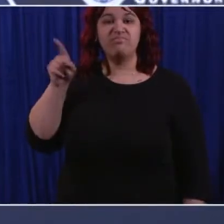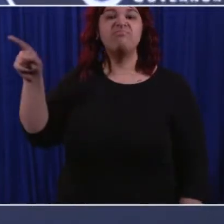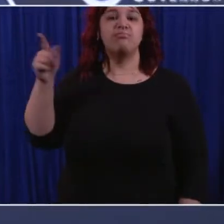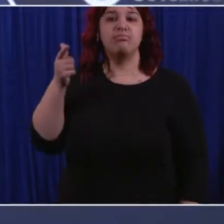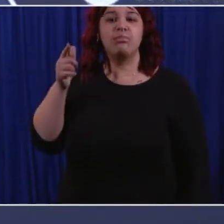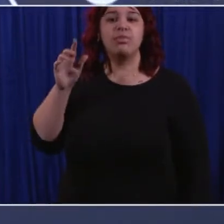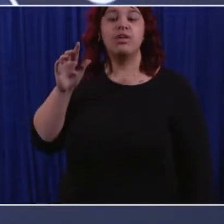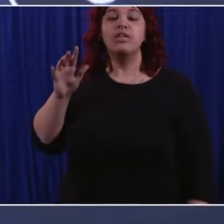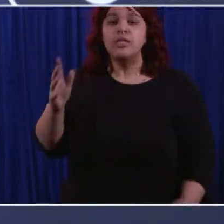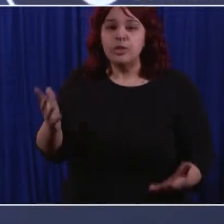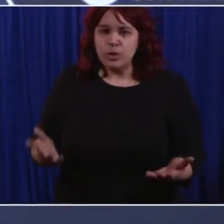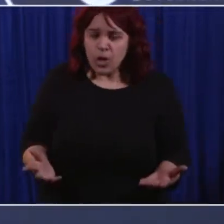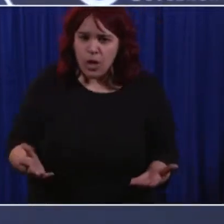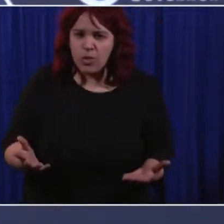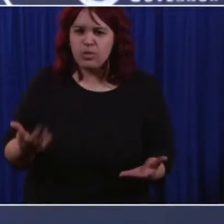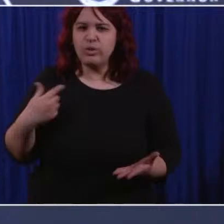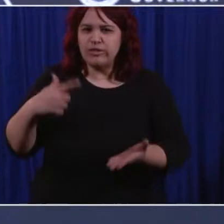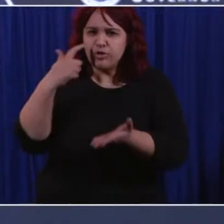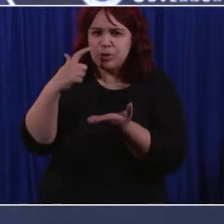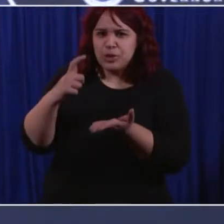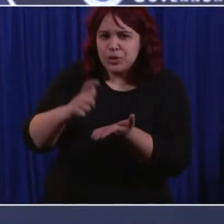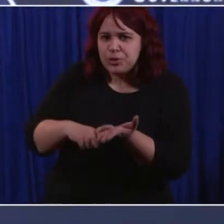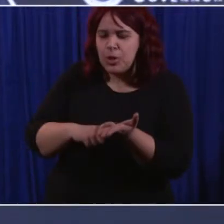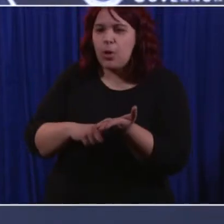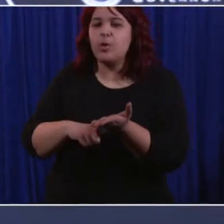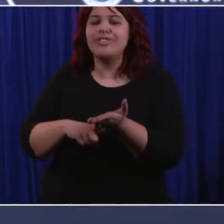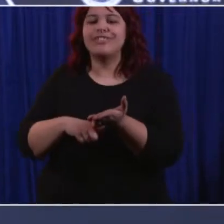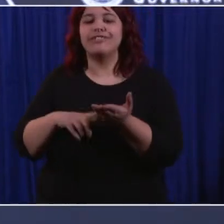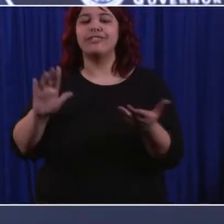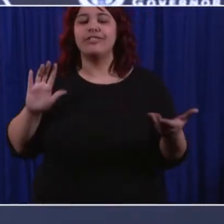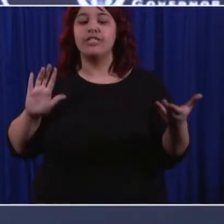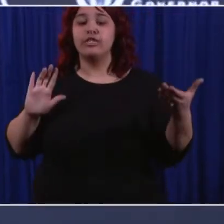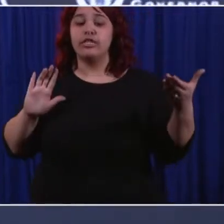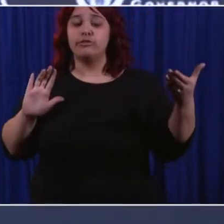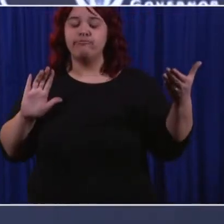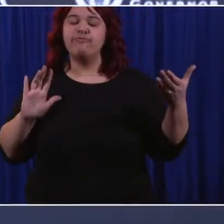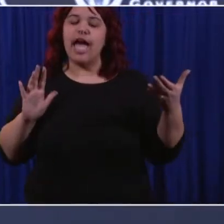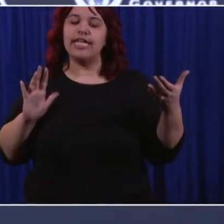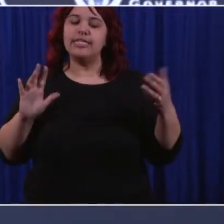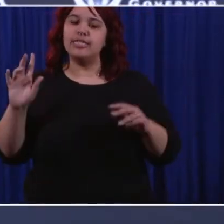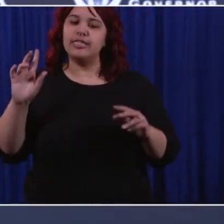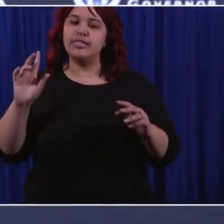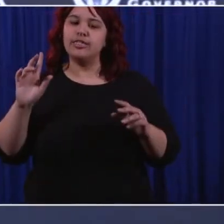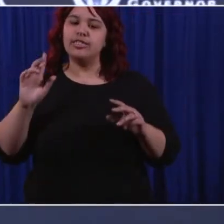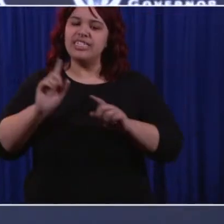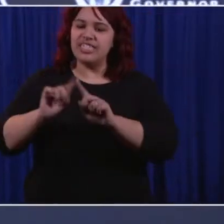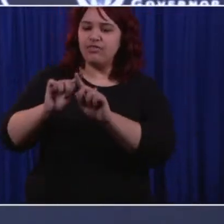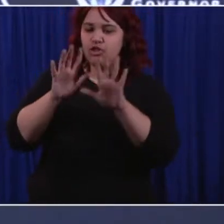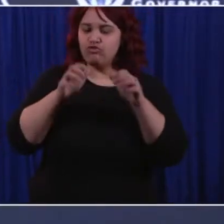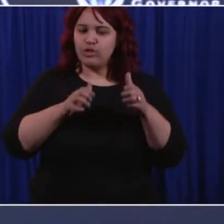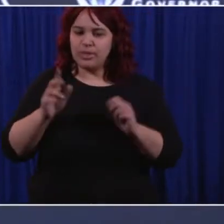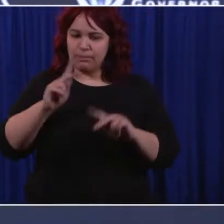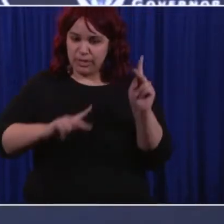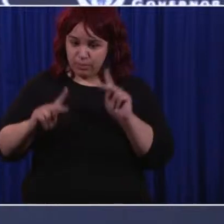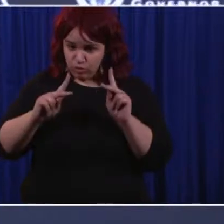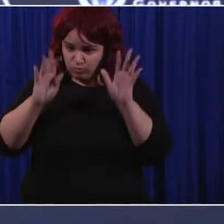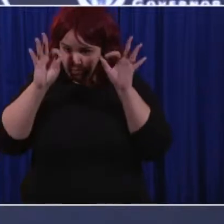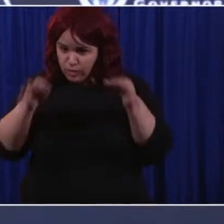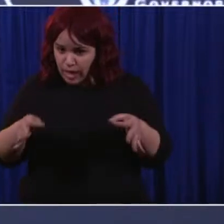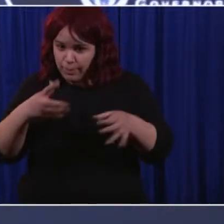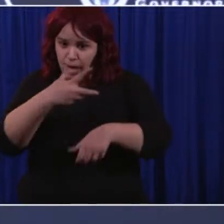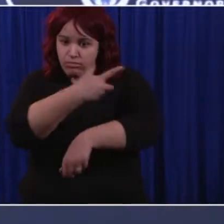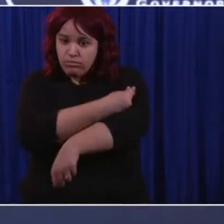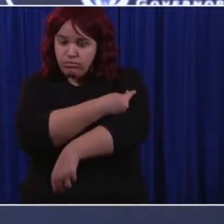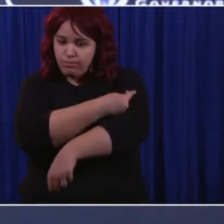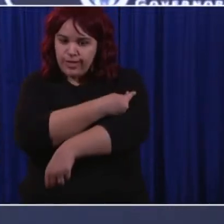nationally that there is disproportionate hesitancy to take the COVID-19 vaccine among white male without a college